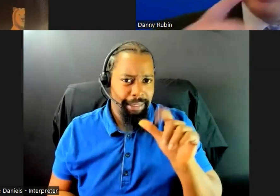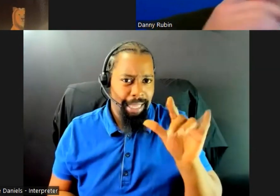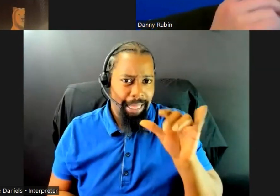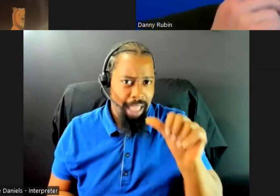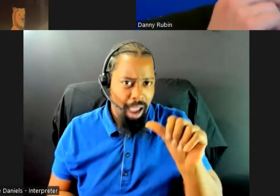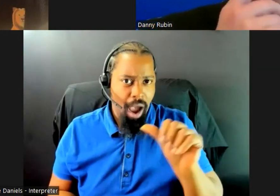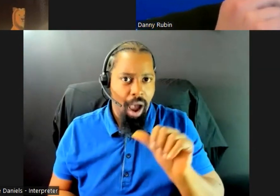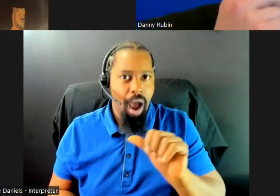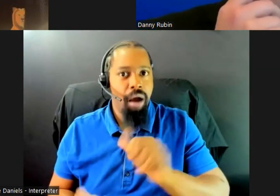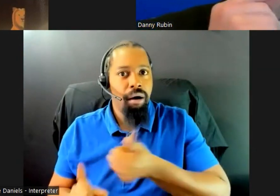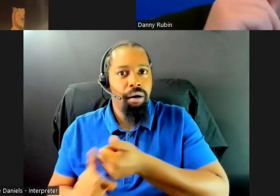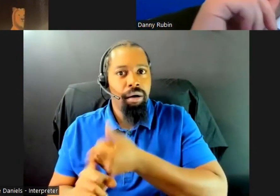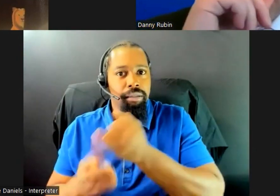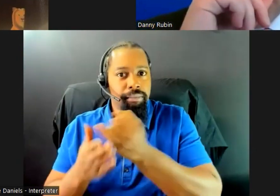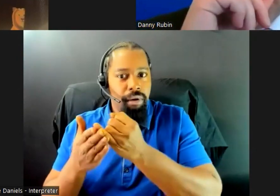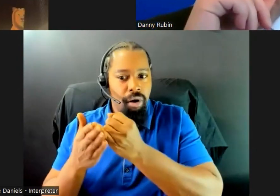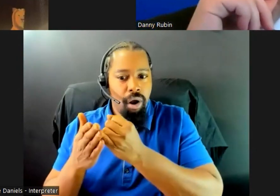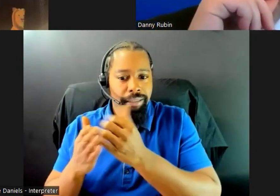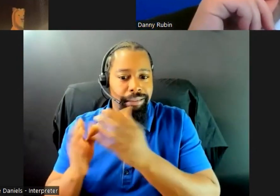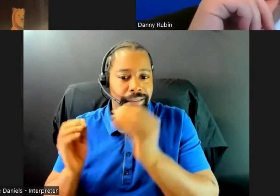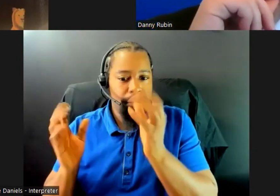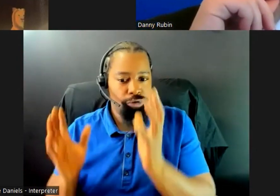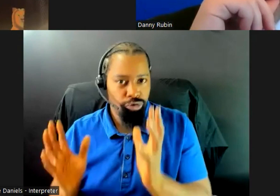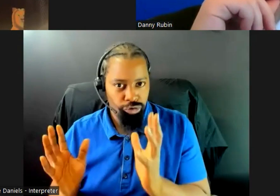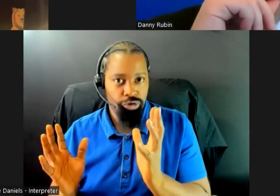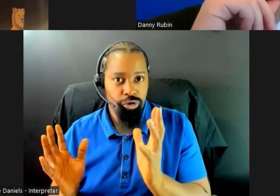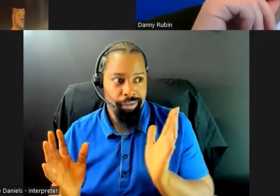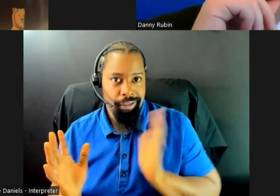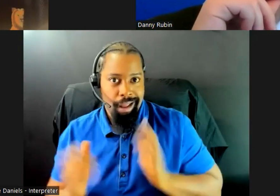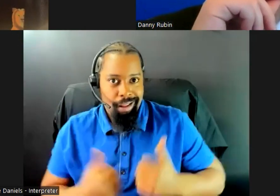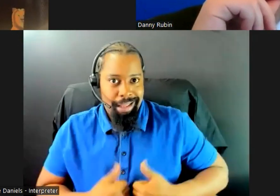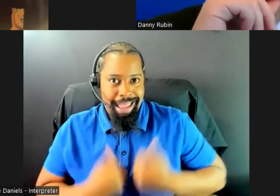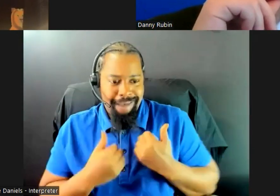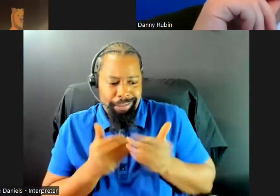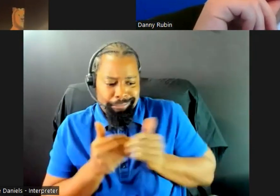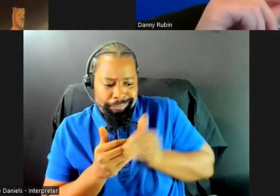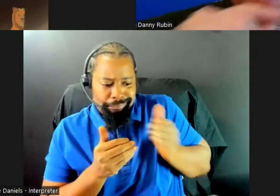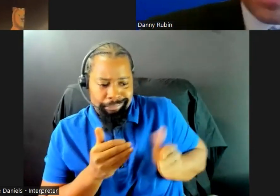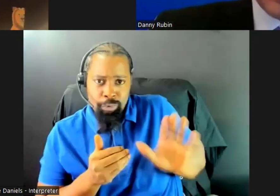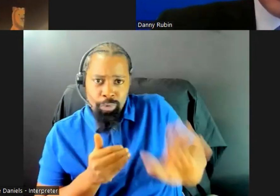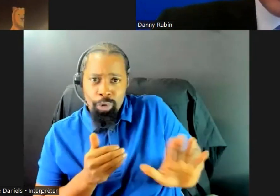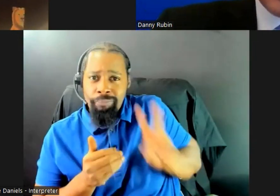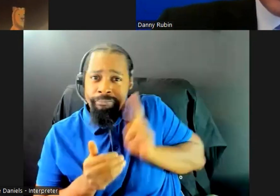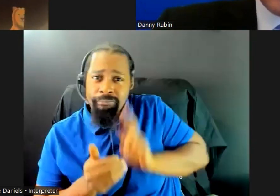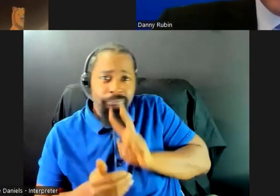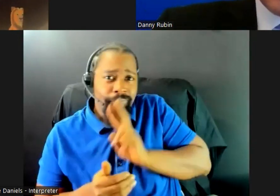living next doors to her twin sister, and her